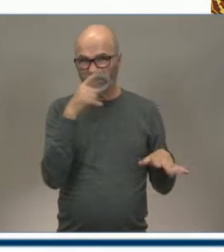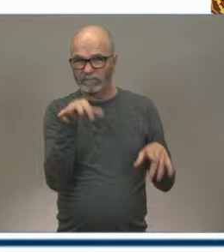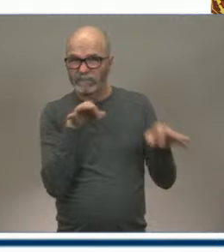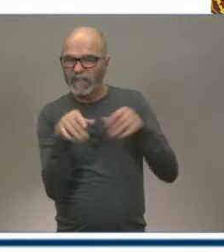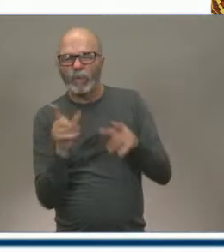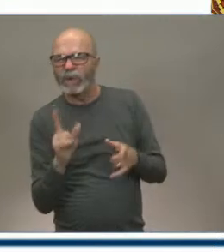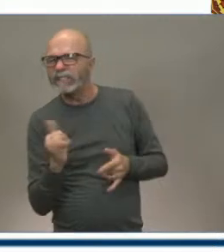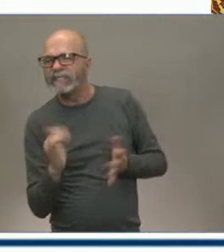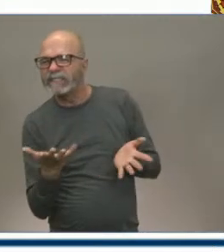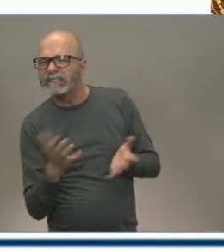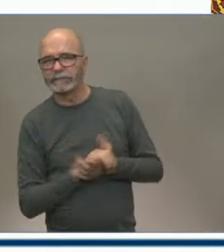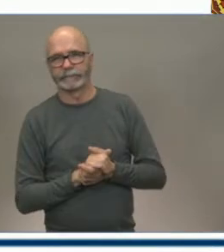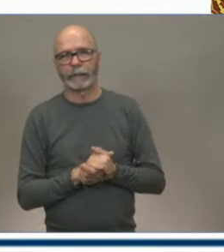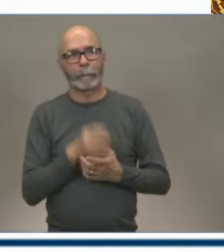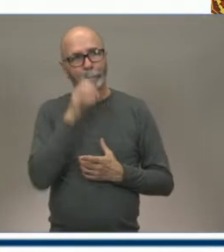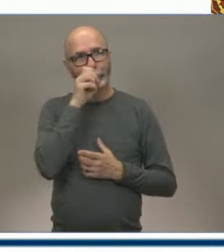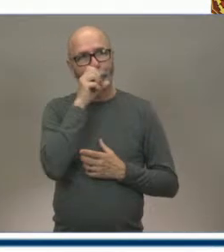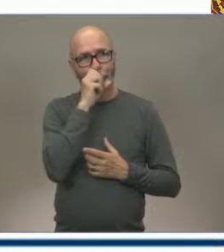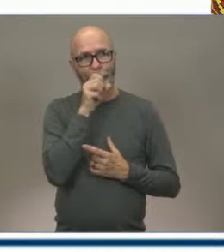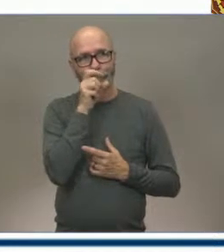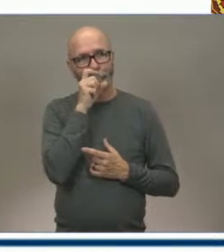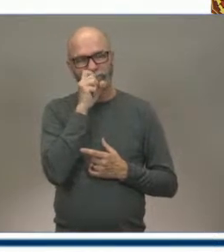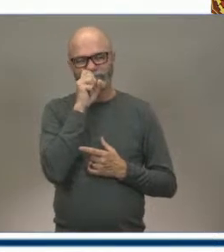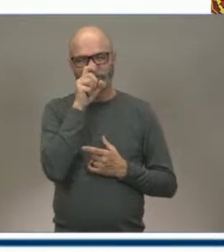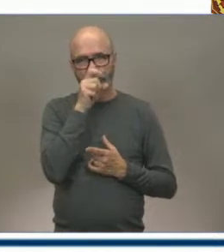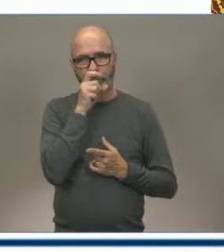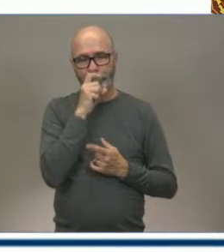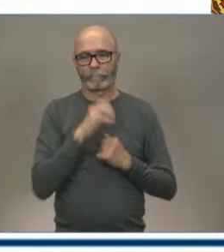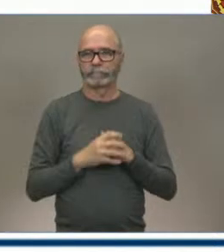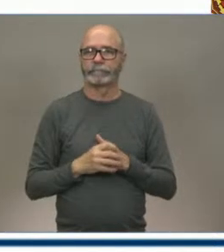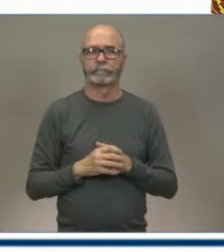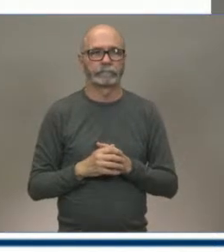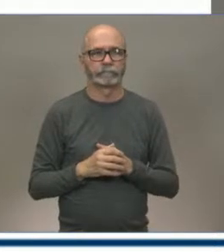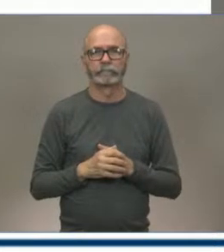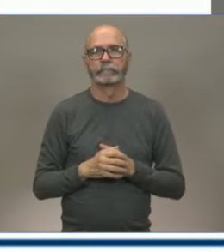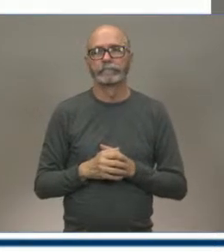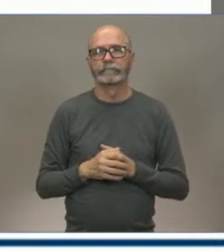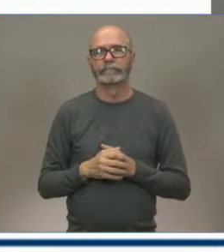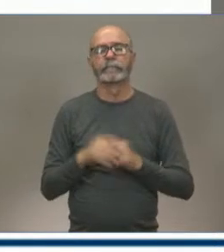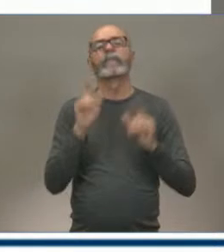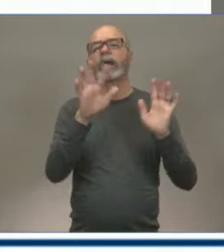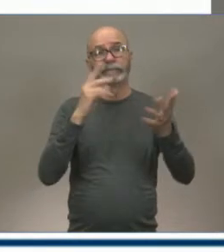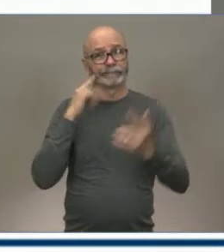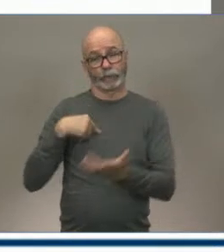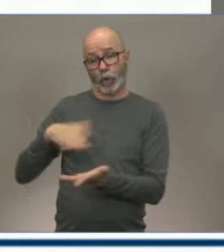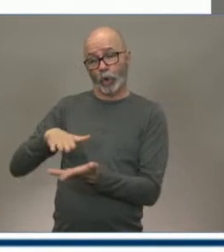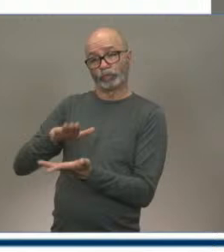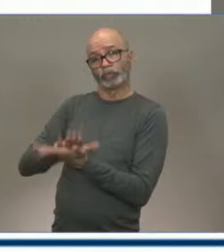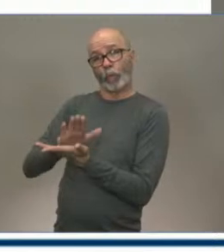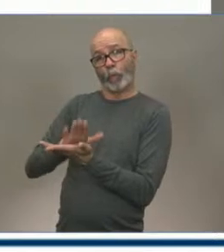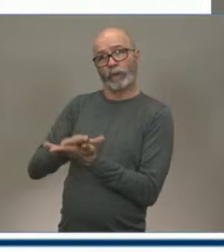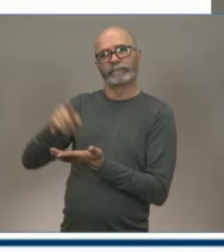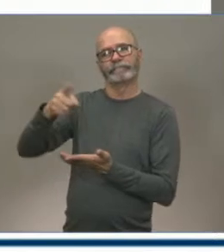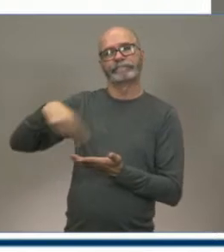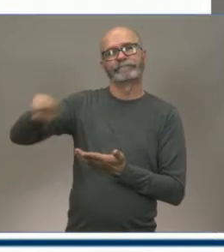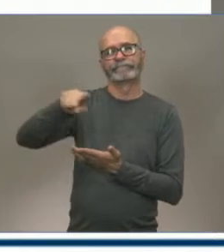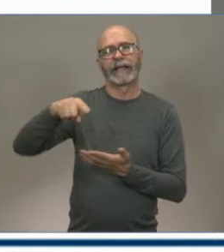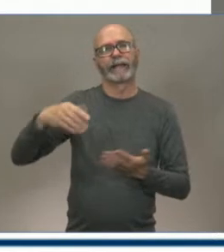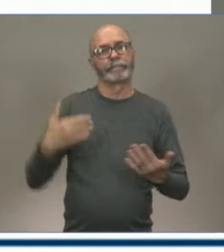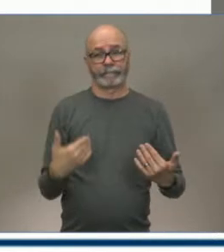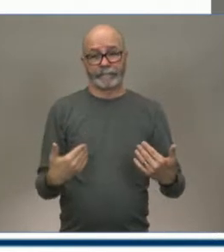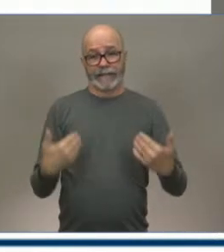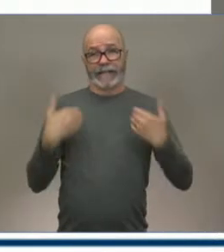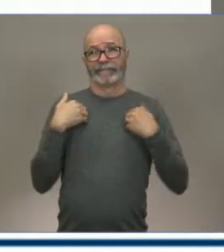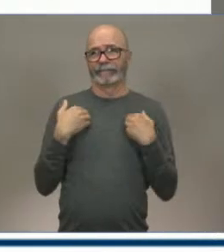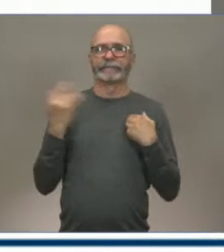So it's a guidance document that schools have. We can get that to you later if you need the details. But it's simply, when we